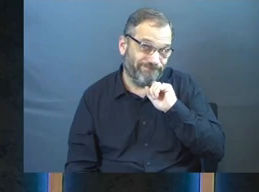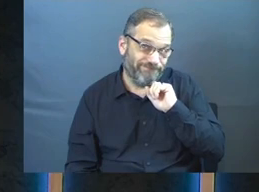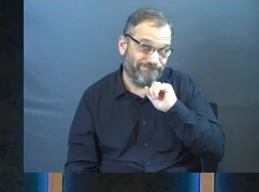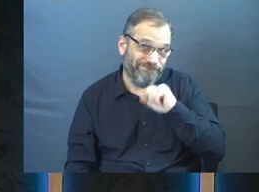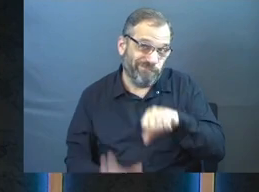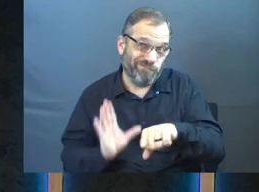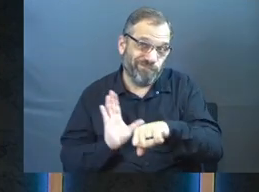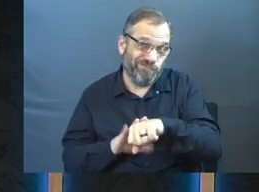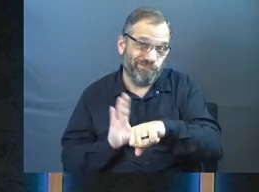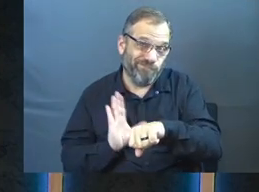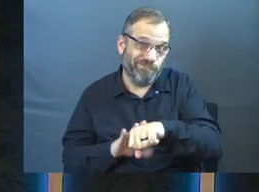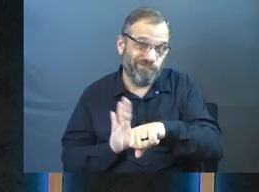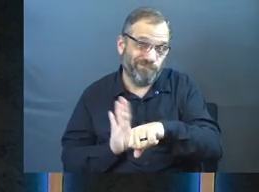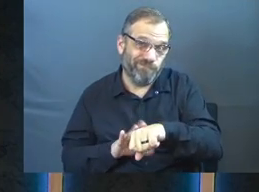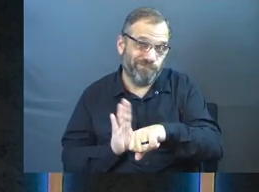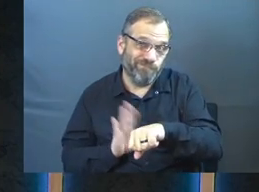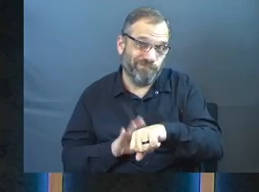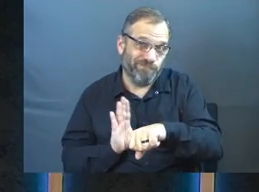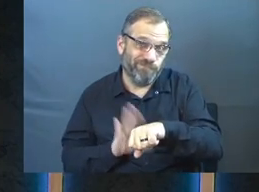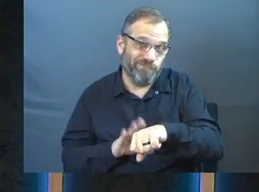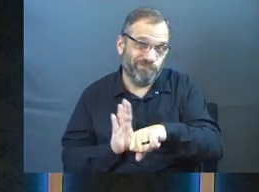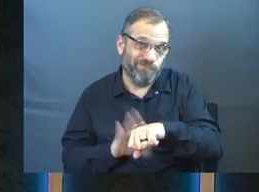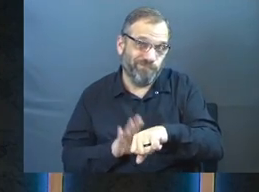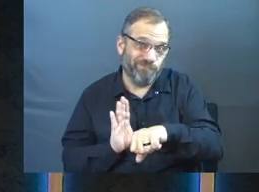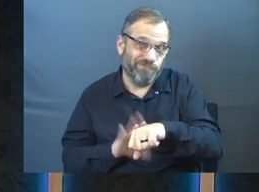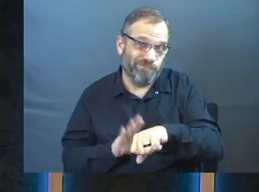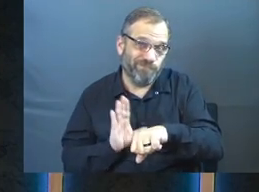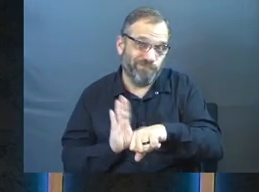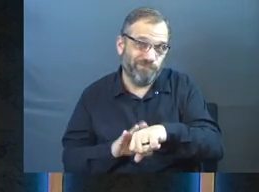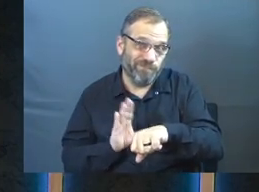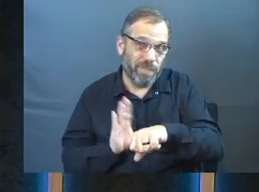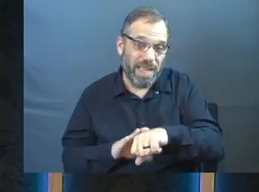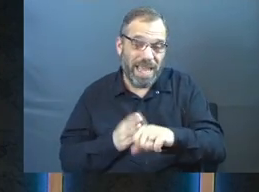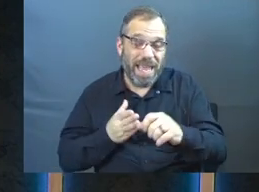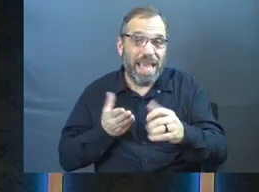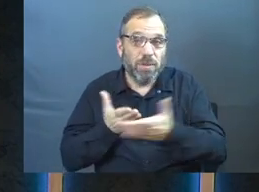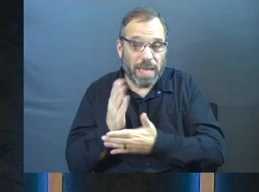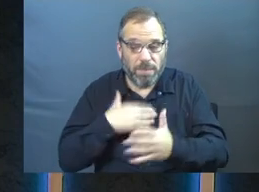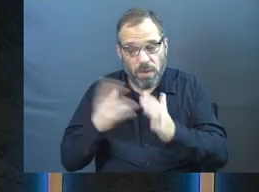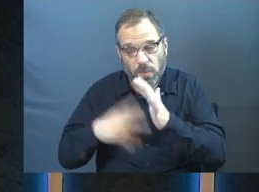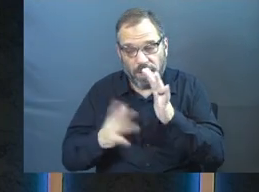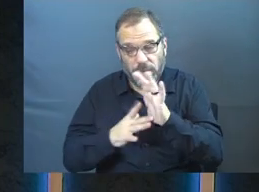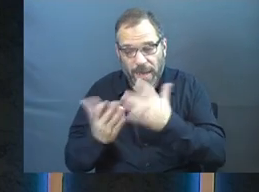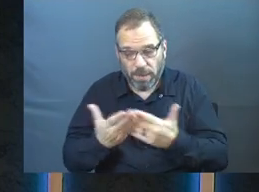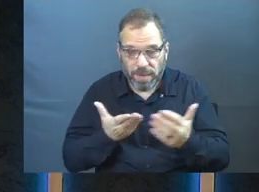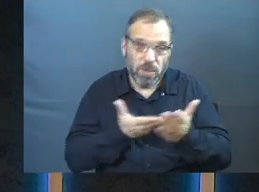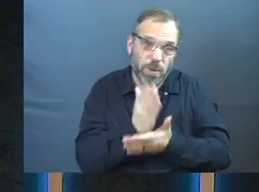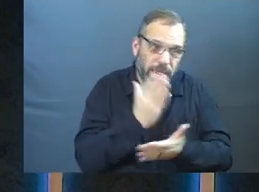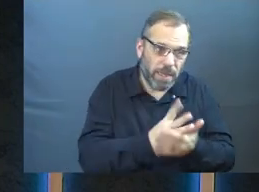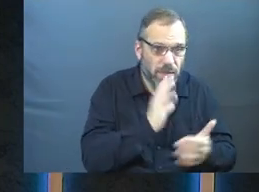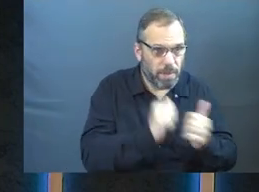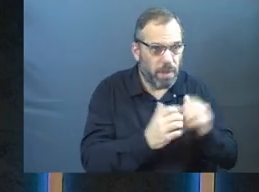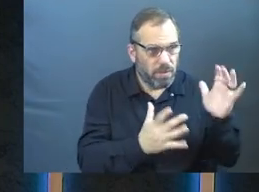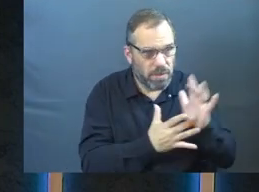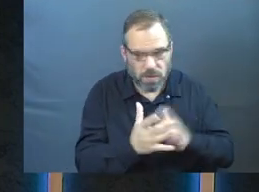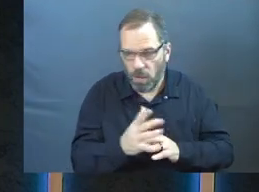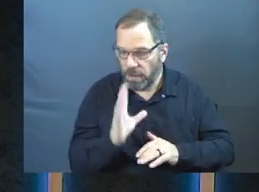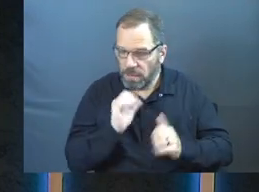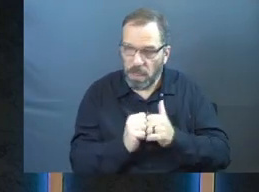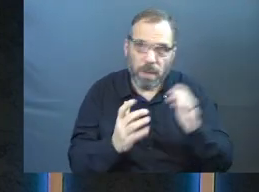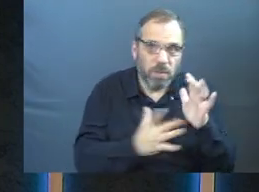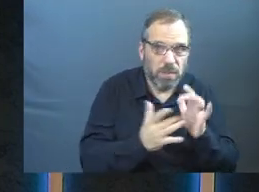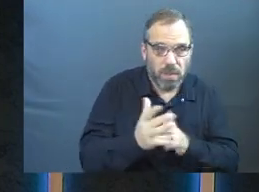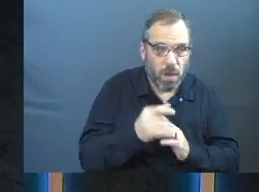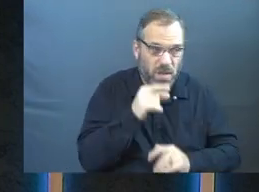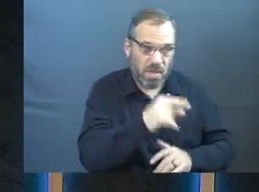Those are flags. Is it okay for me to be in God's word? Is it okay for me to talk about Jesus? Or every time I bring up Jesus, do